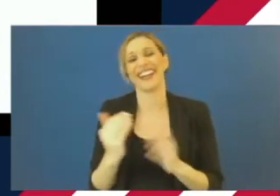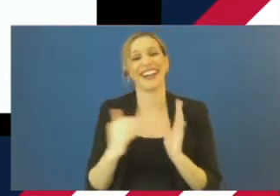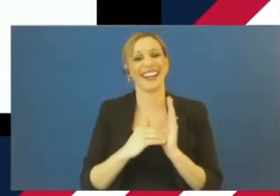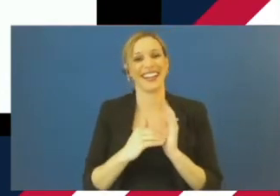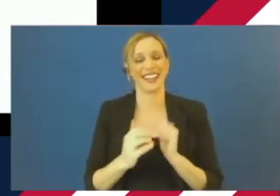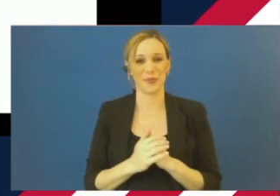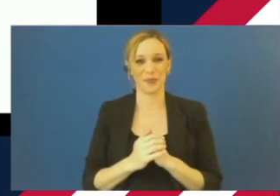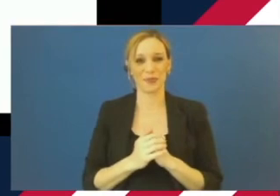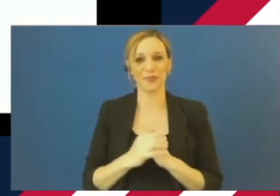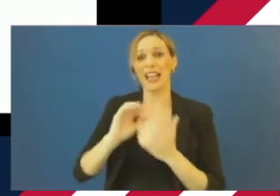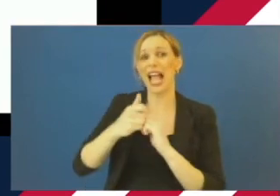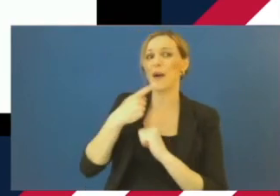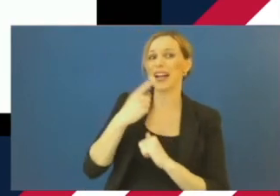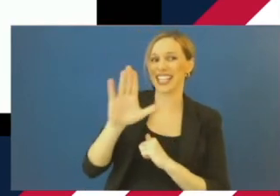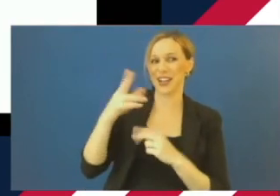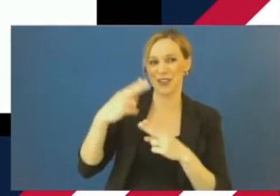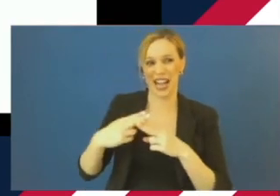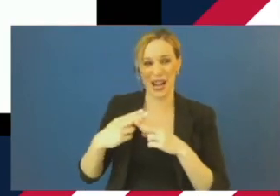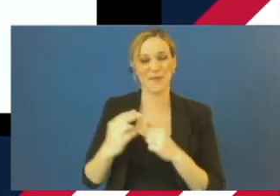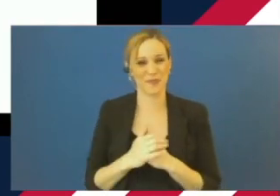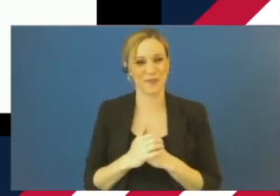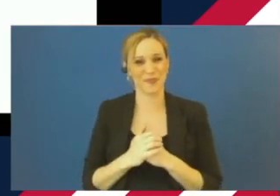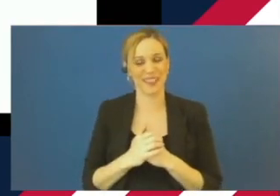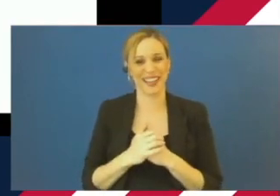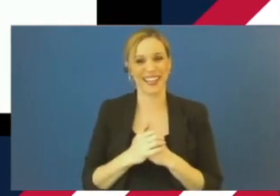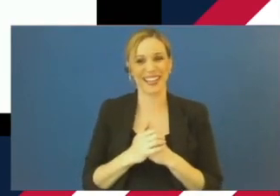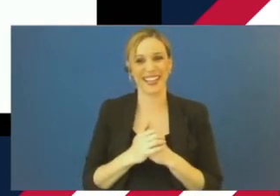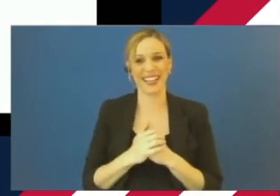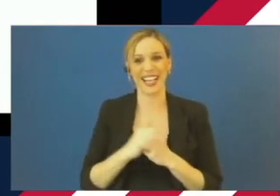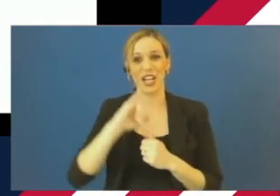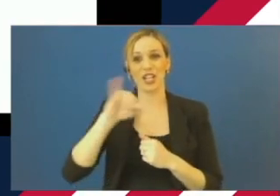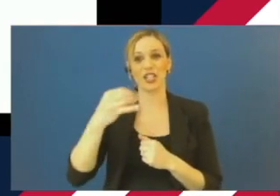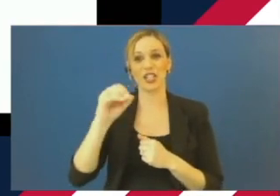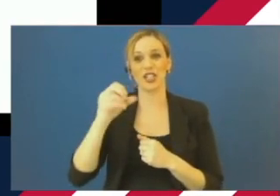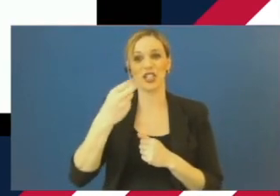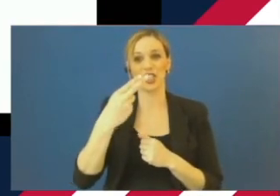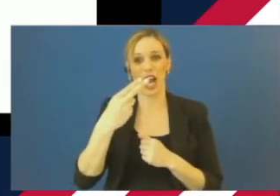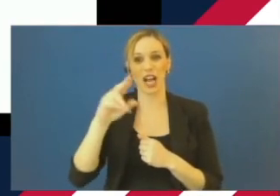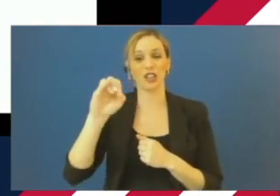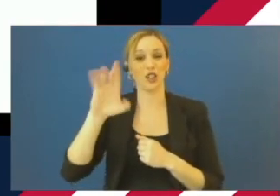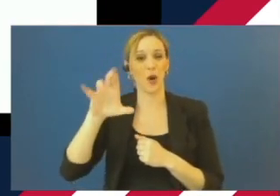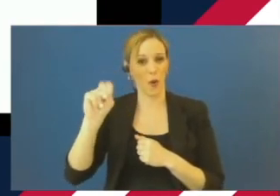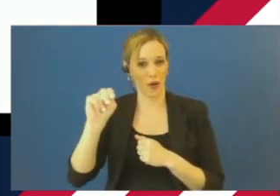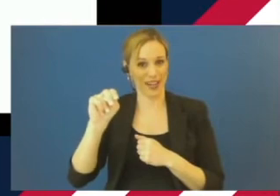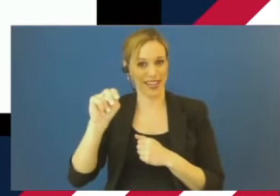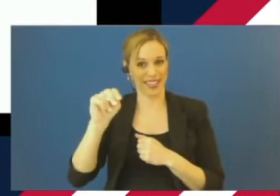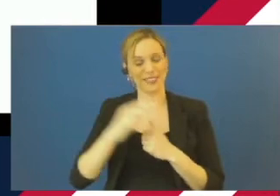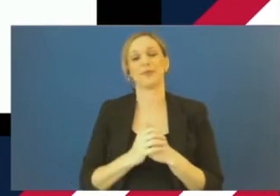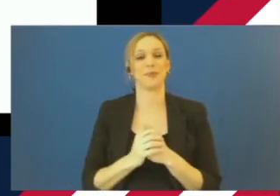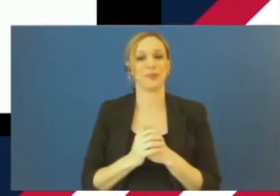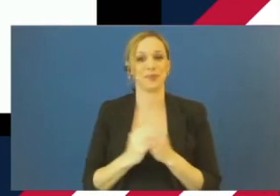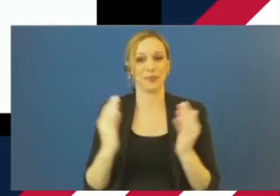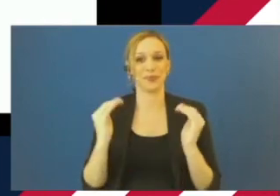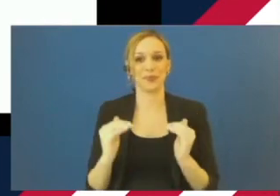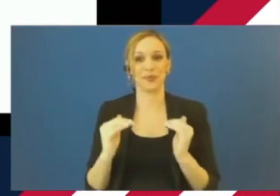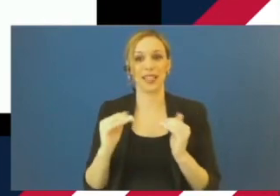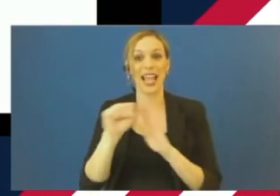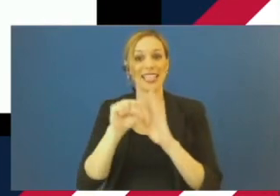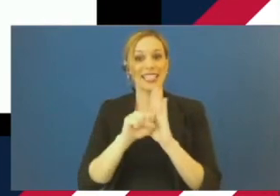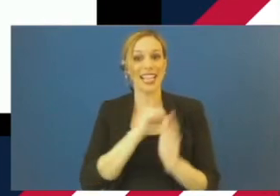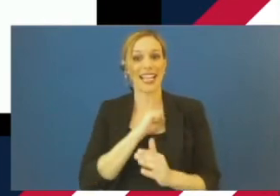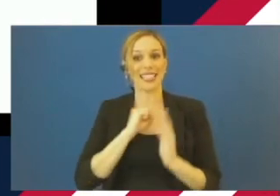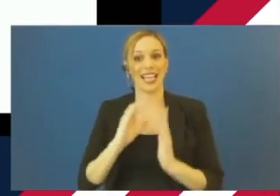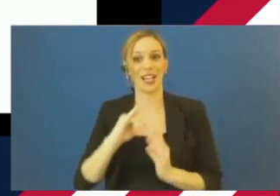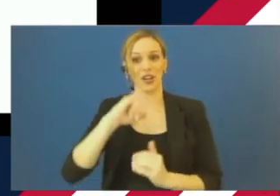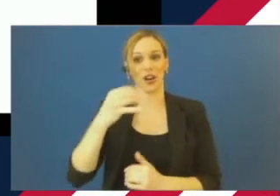Josh Orton serves as a senior advisor to Senator Sanders. State Senator Jose Javier Rodriguez is a